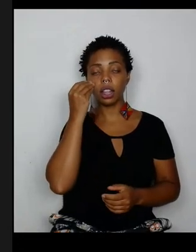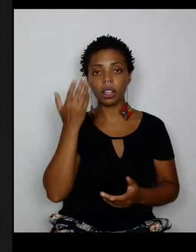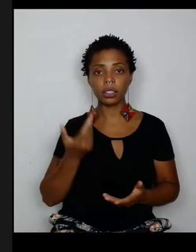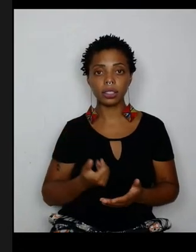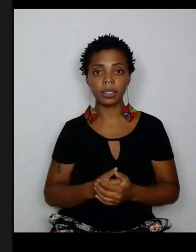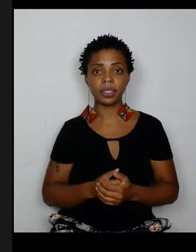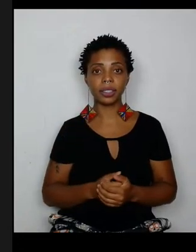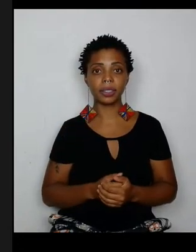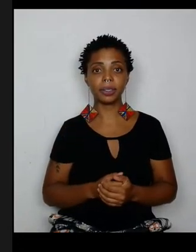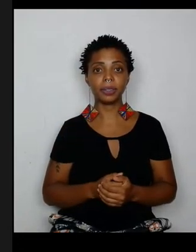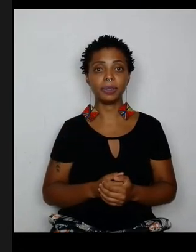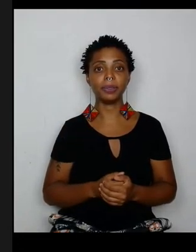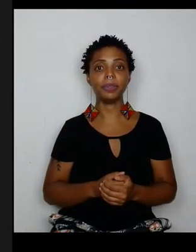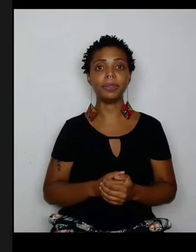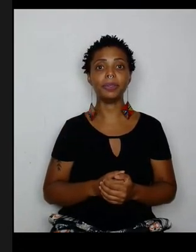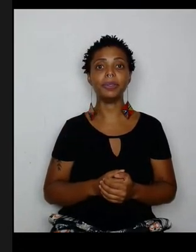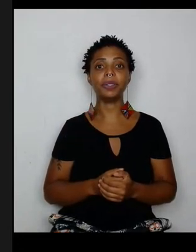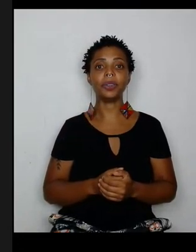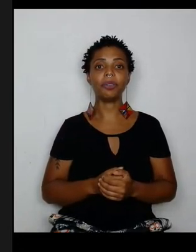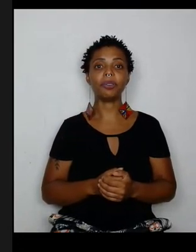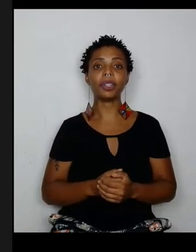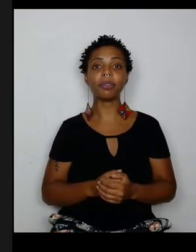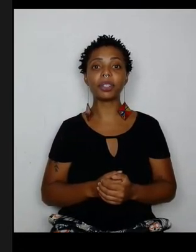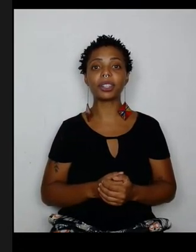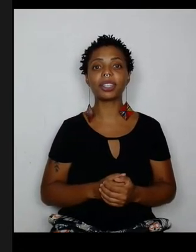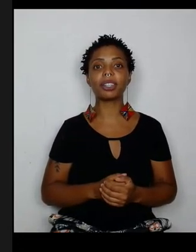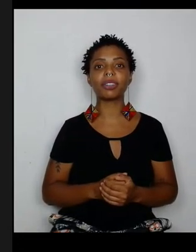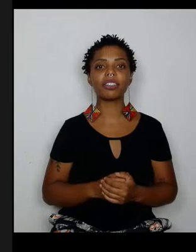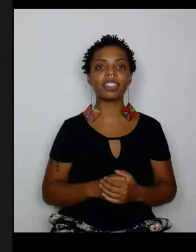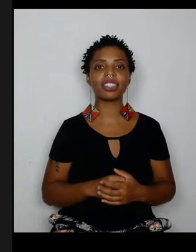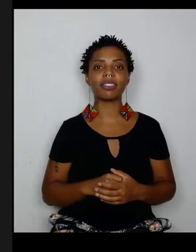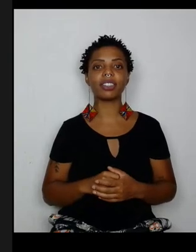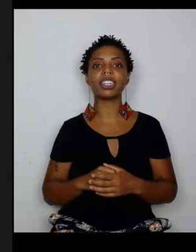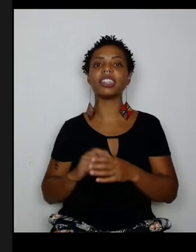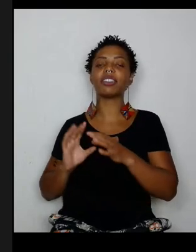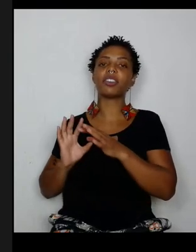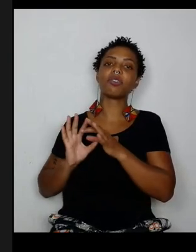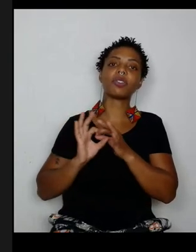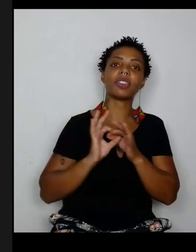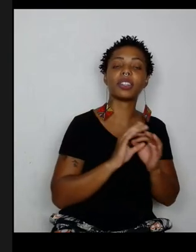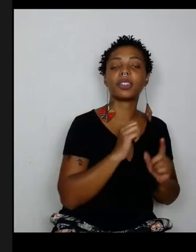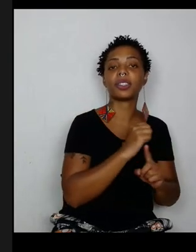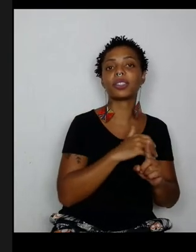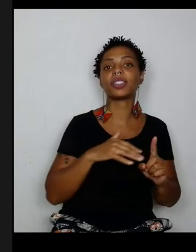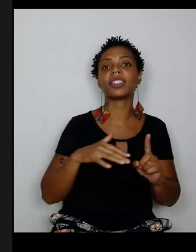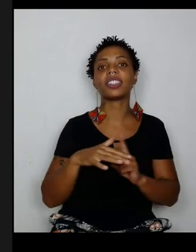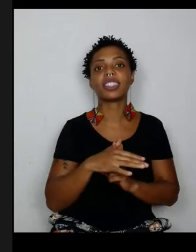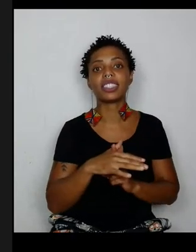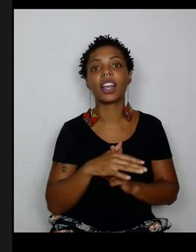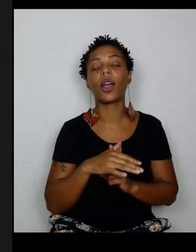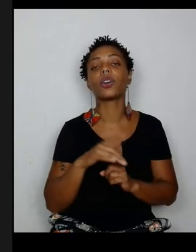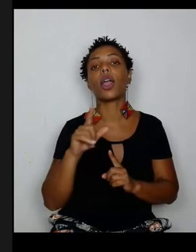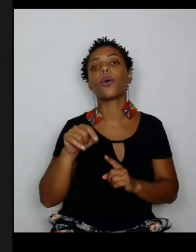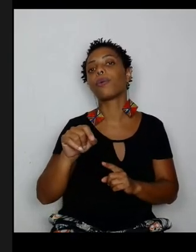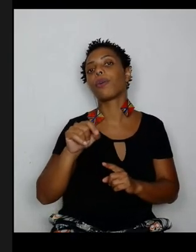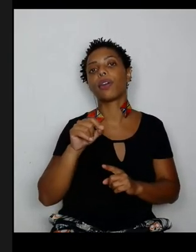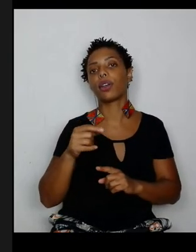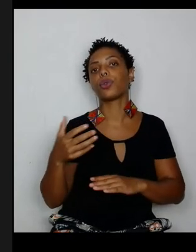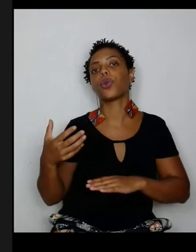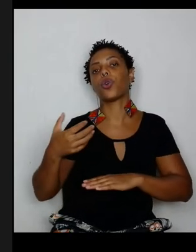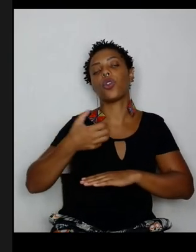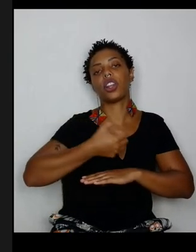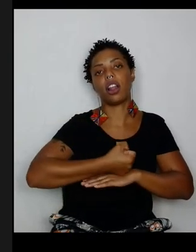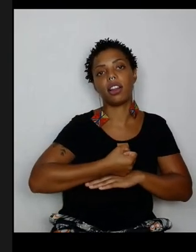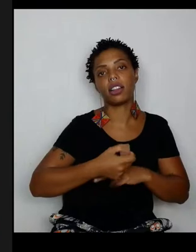be is a context of colonialism is the context of masculine